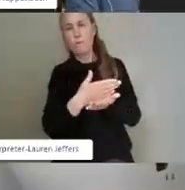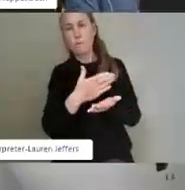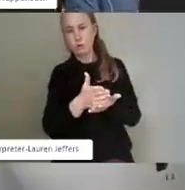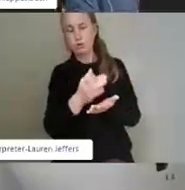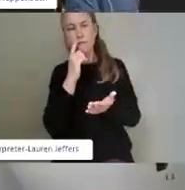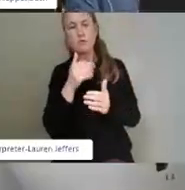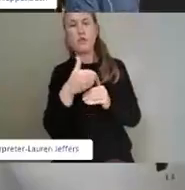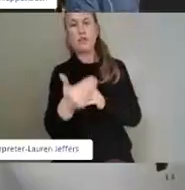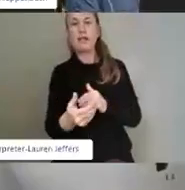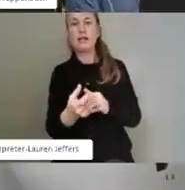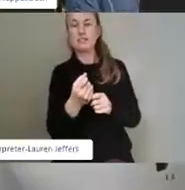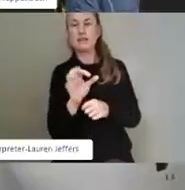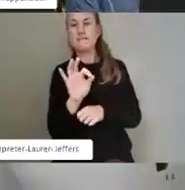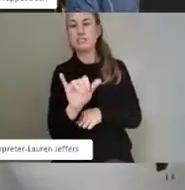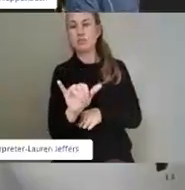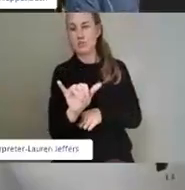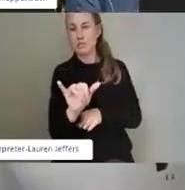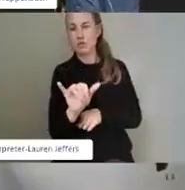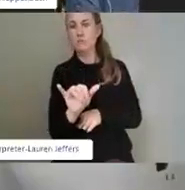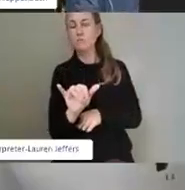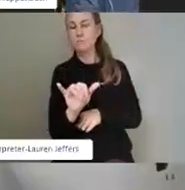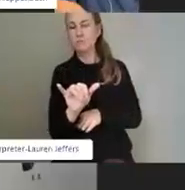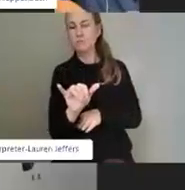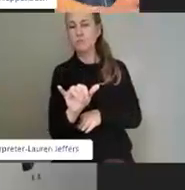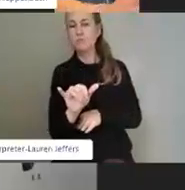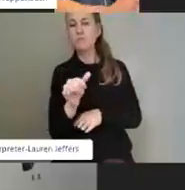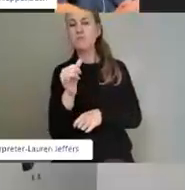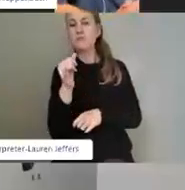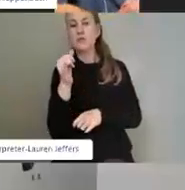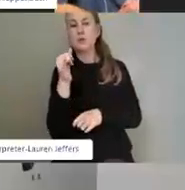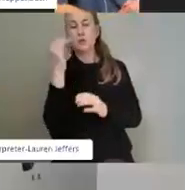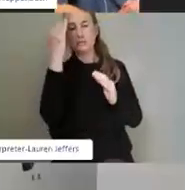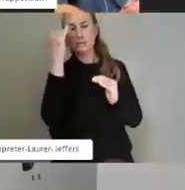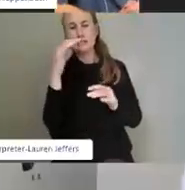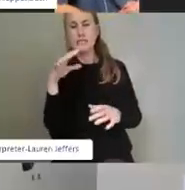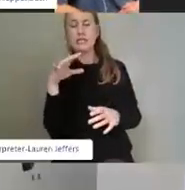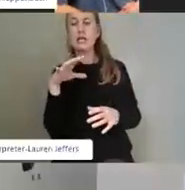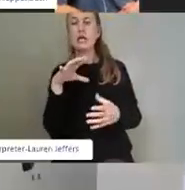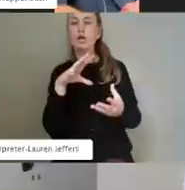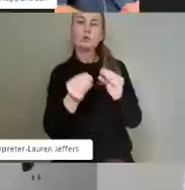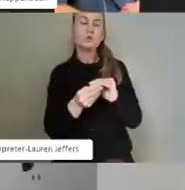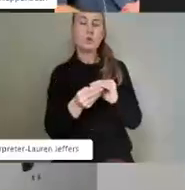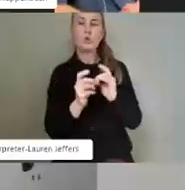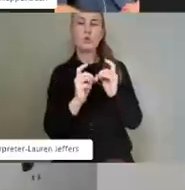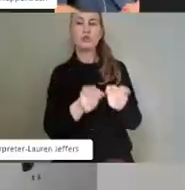for our next fiscal year. We are anticipating a total contributed income